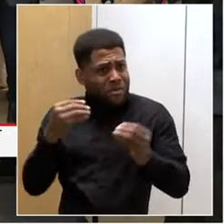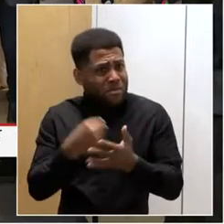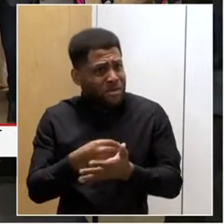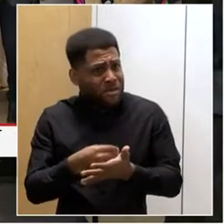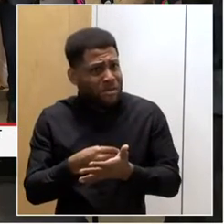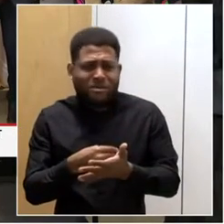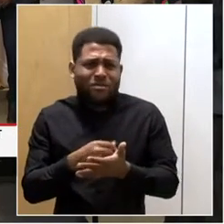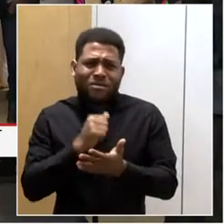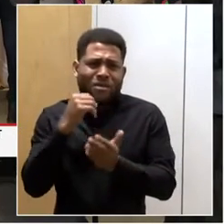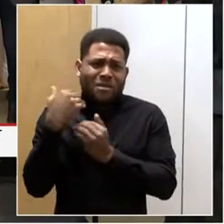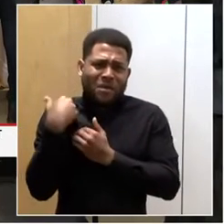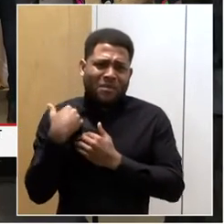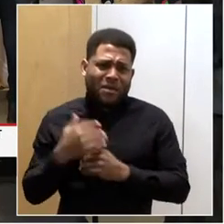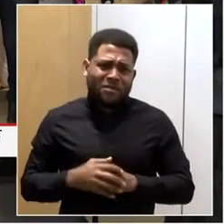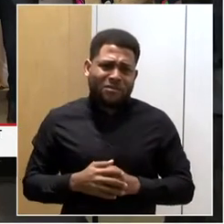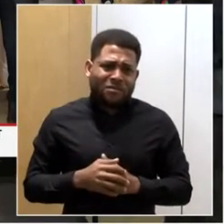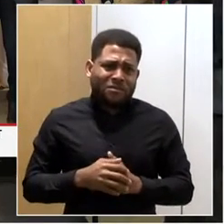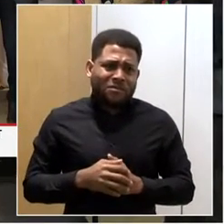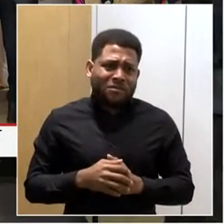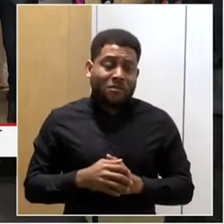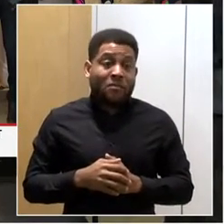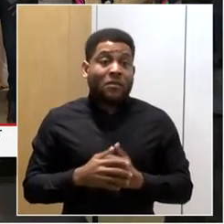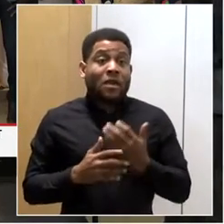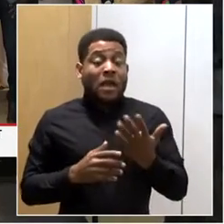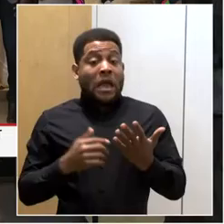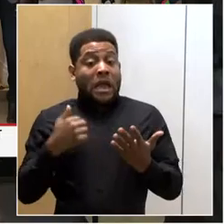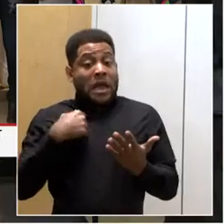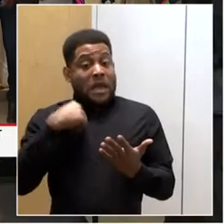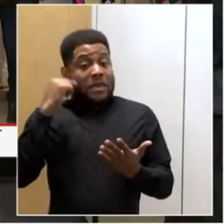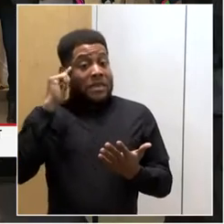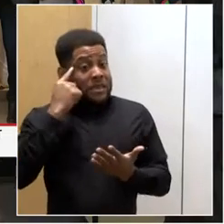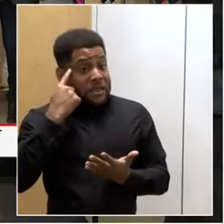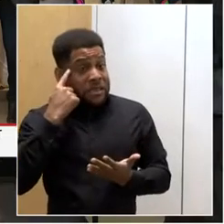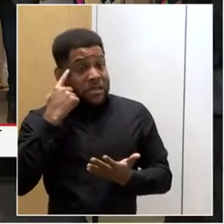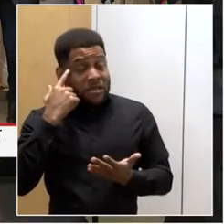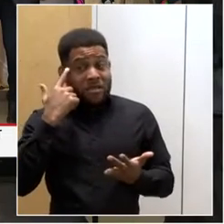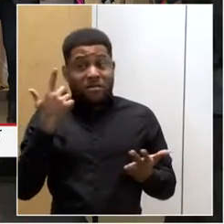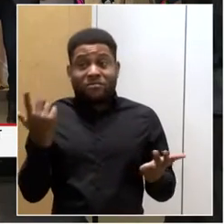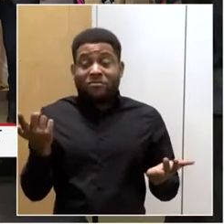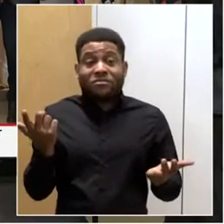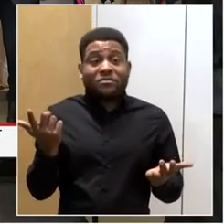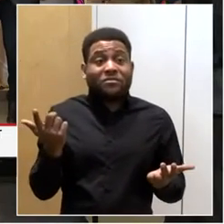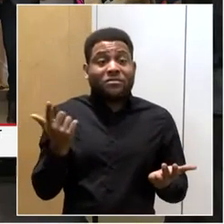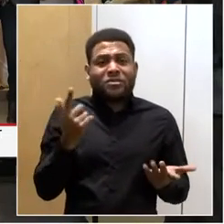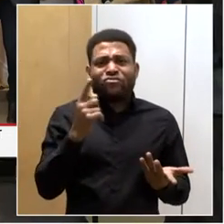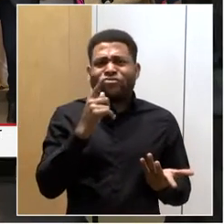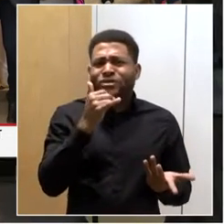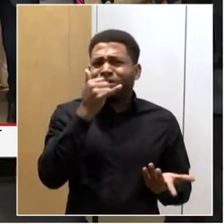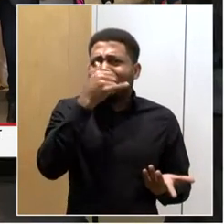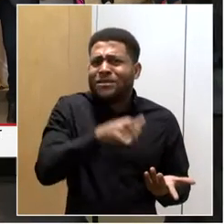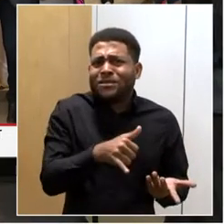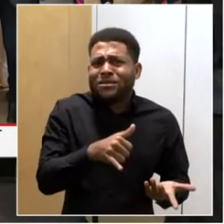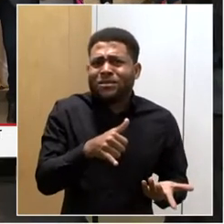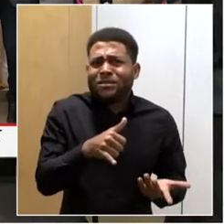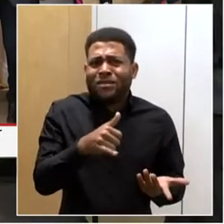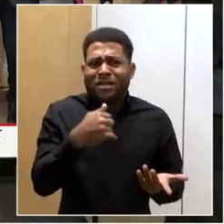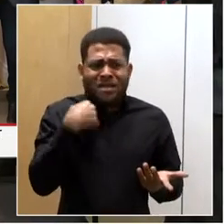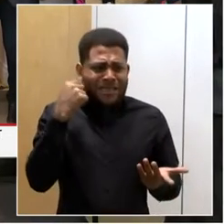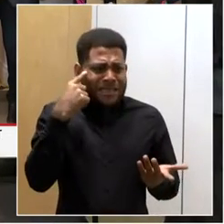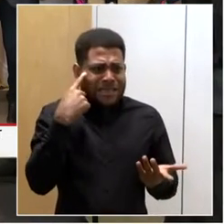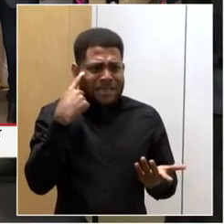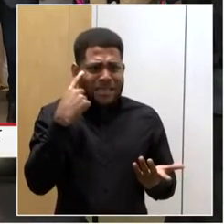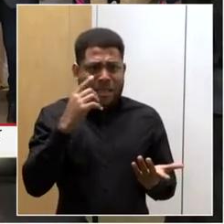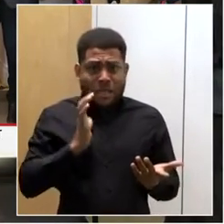And I think it is also folly to think that the progress that we have achieved in our